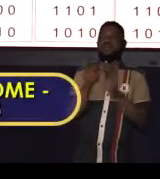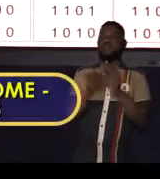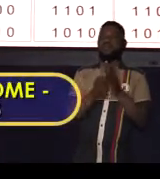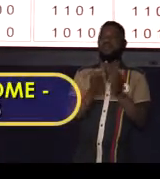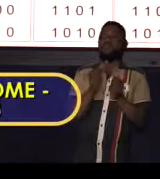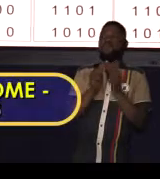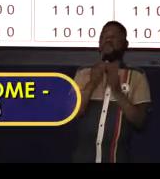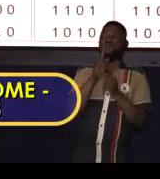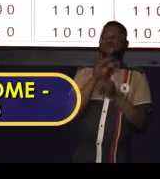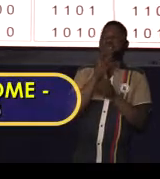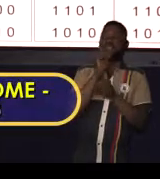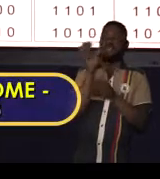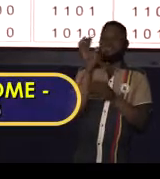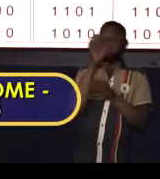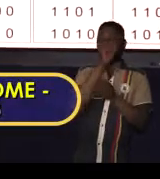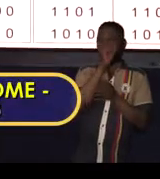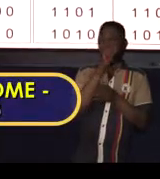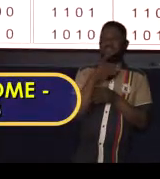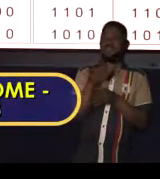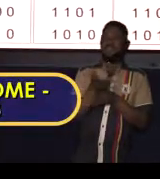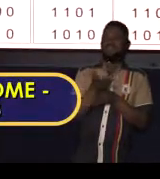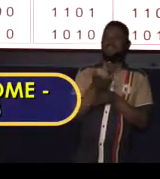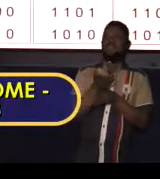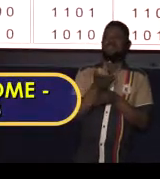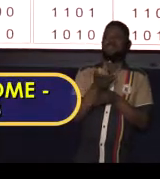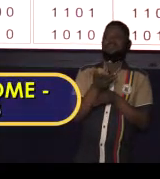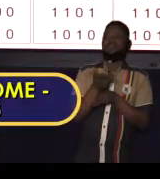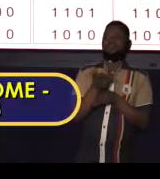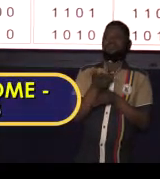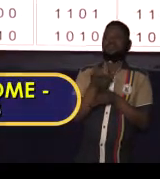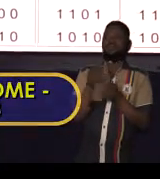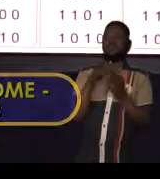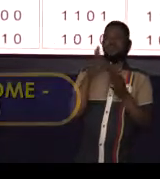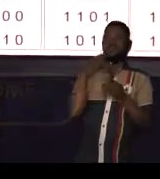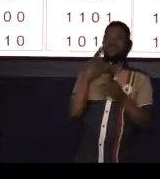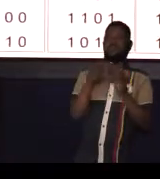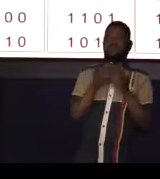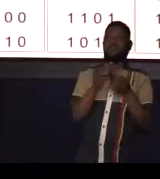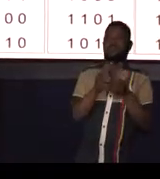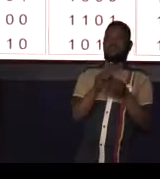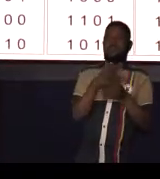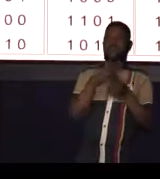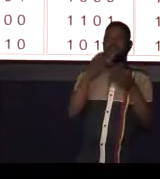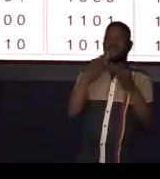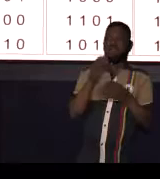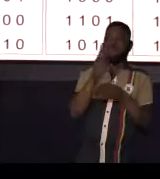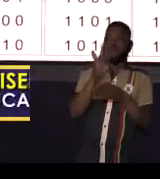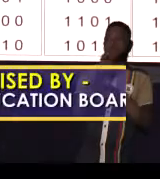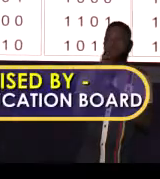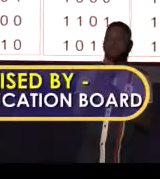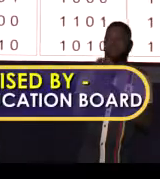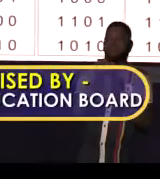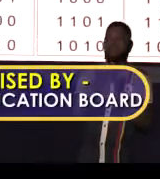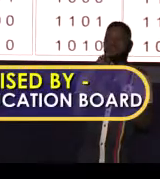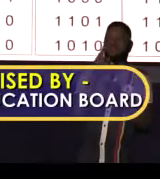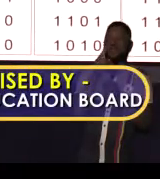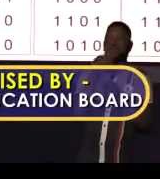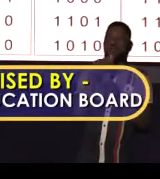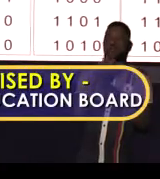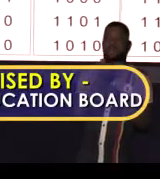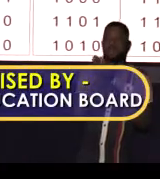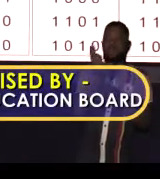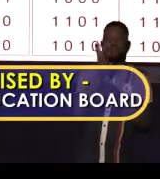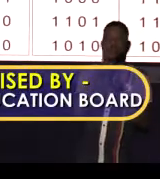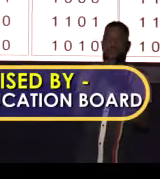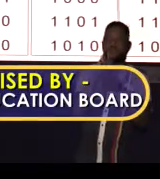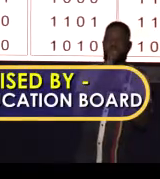try to identify which one is missing here. So study the numbers and determine by yourself which